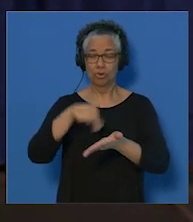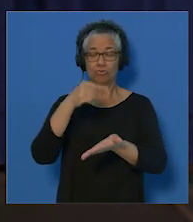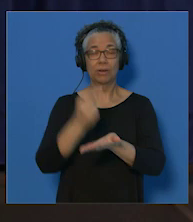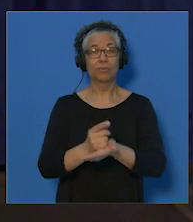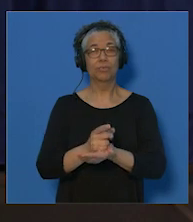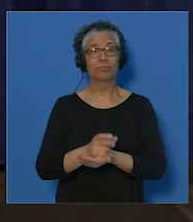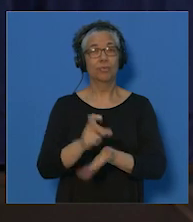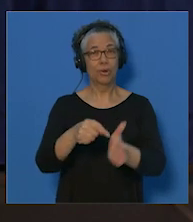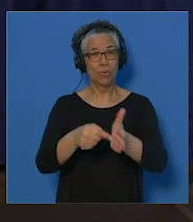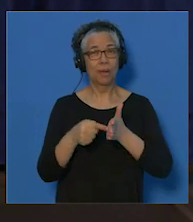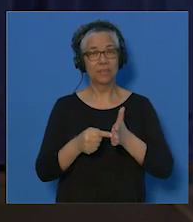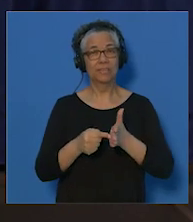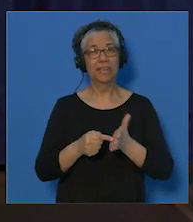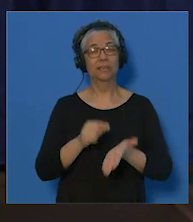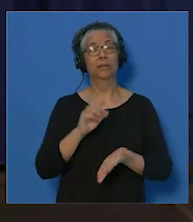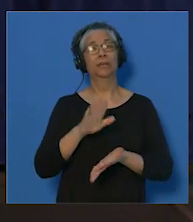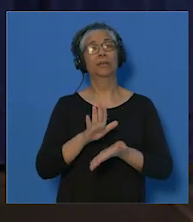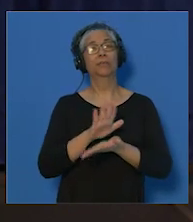student transcripts.